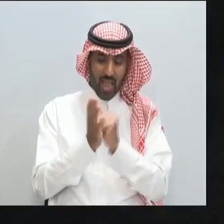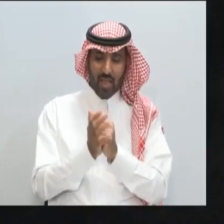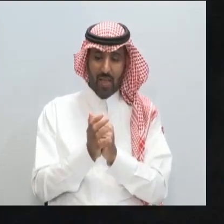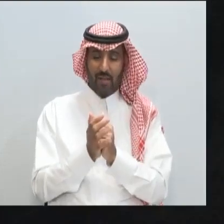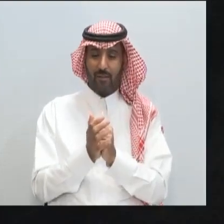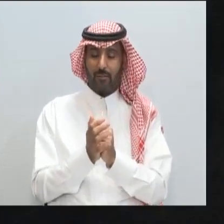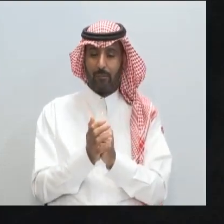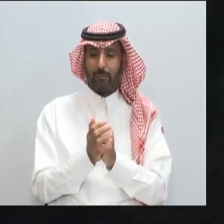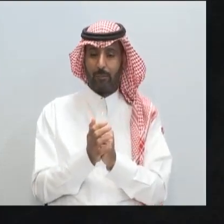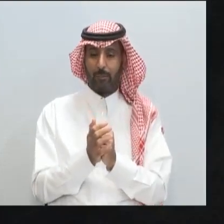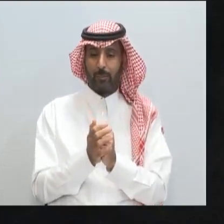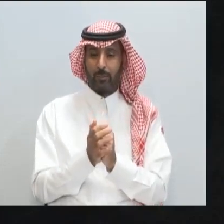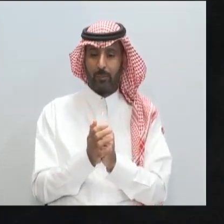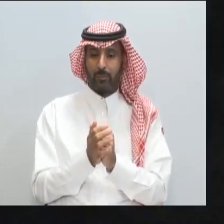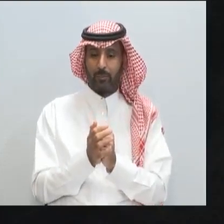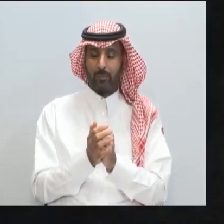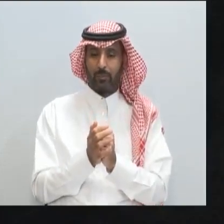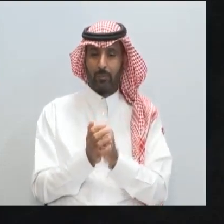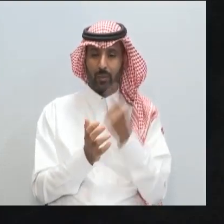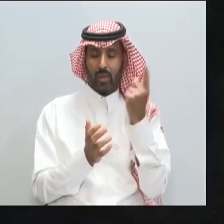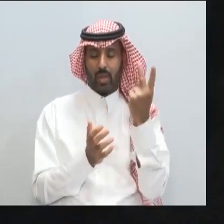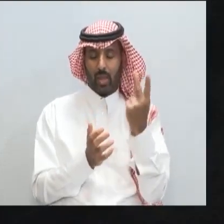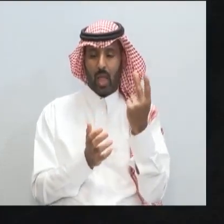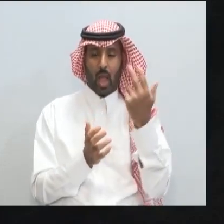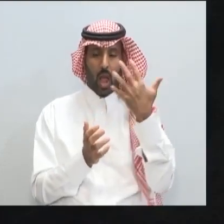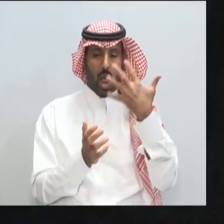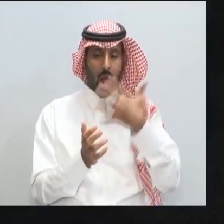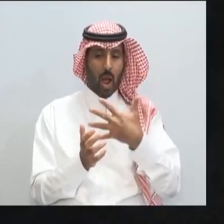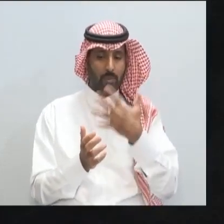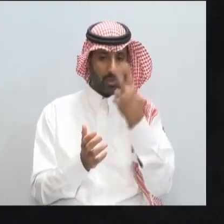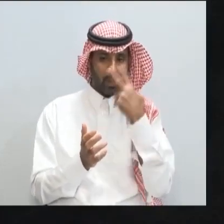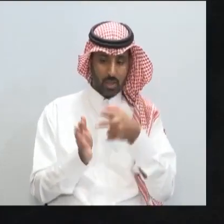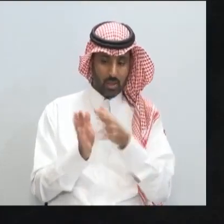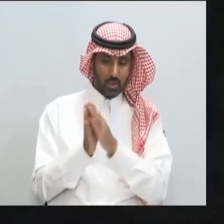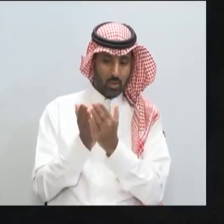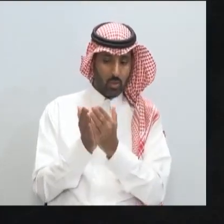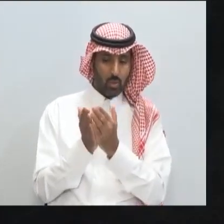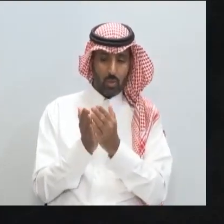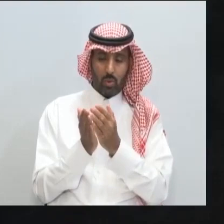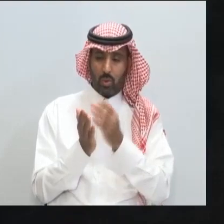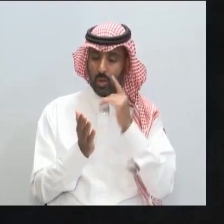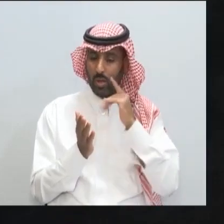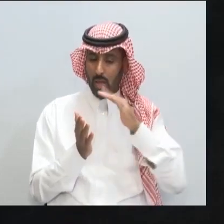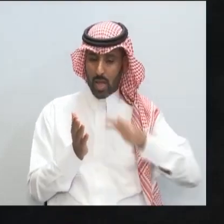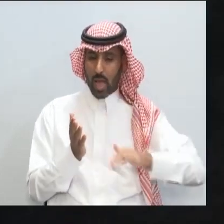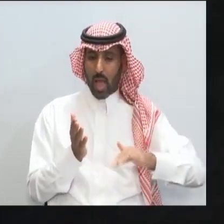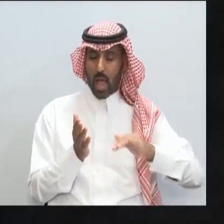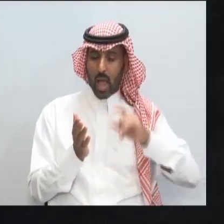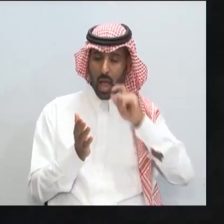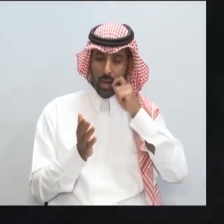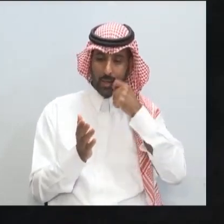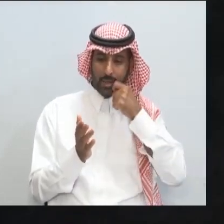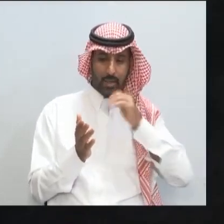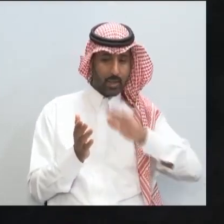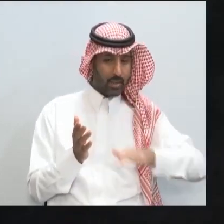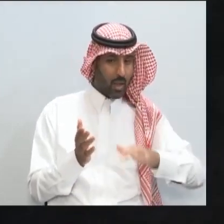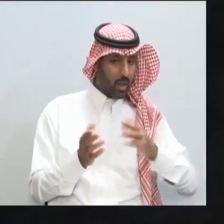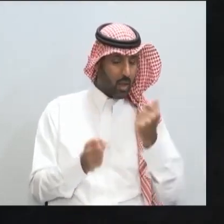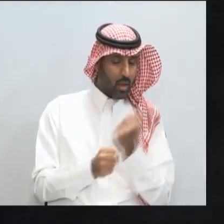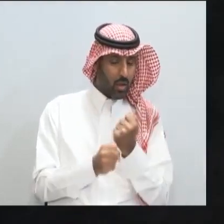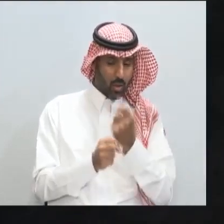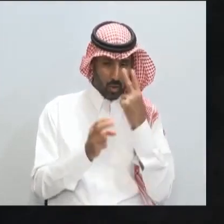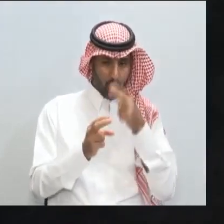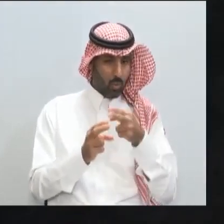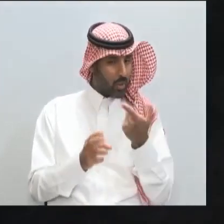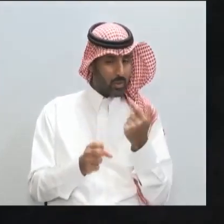page, if you open your book to page 52 in the conversation lesson, look at the